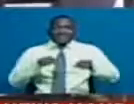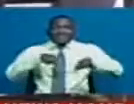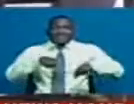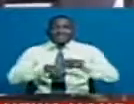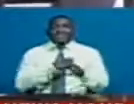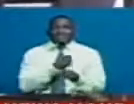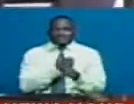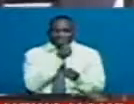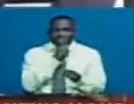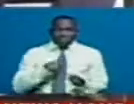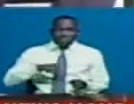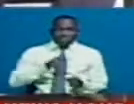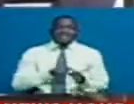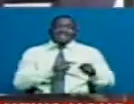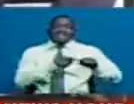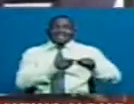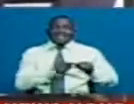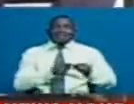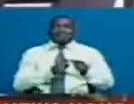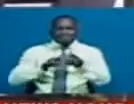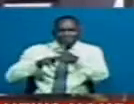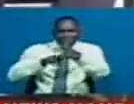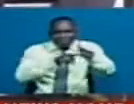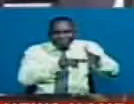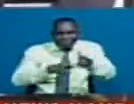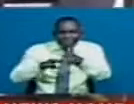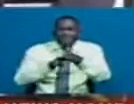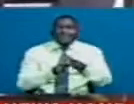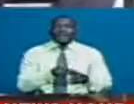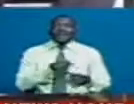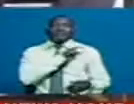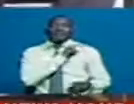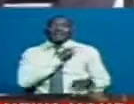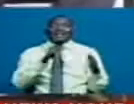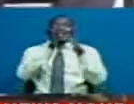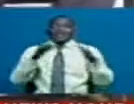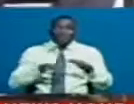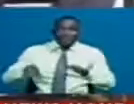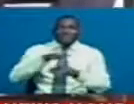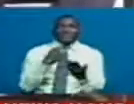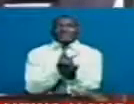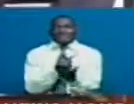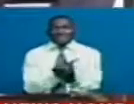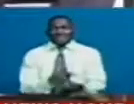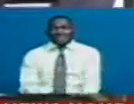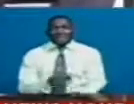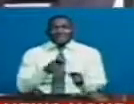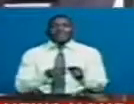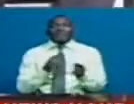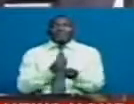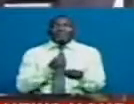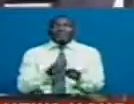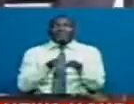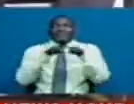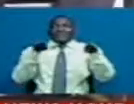year, we are undertaking the rehabilitation of police stations throughout the country to standardize